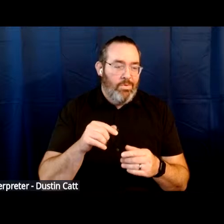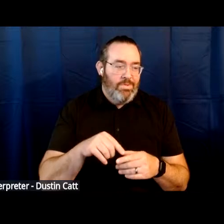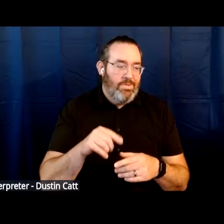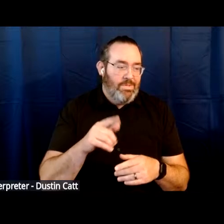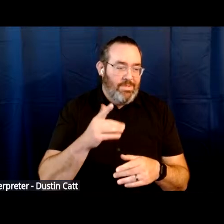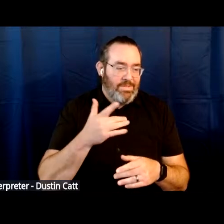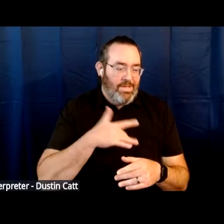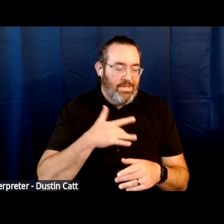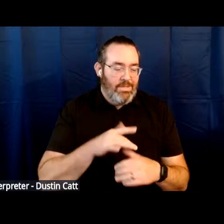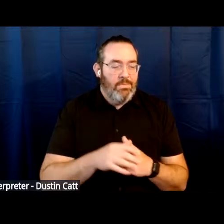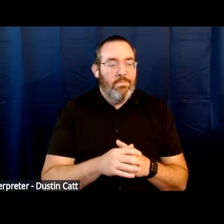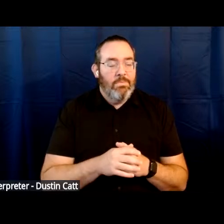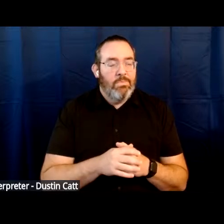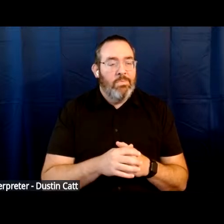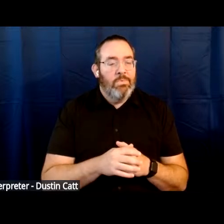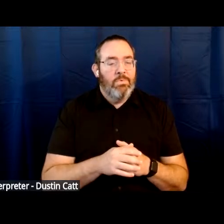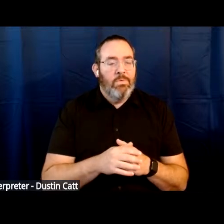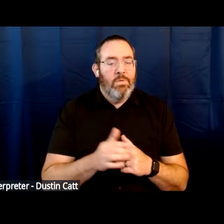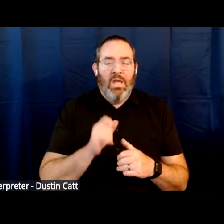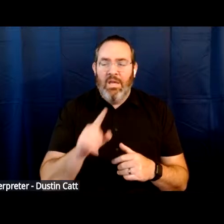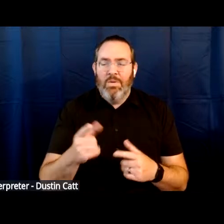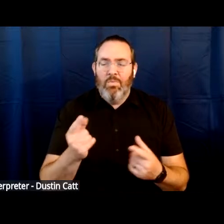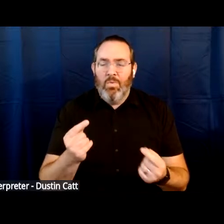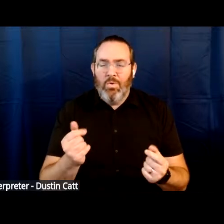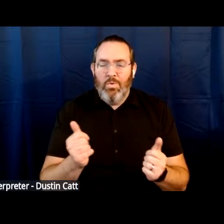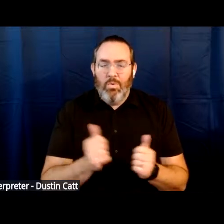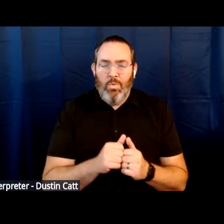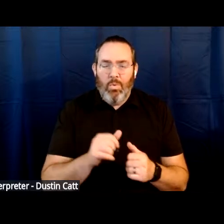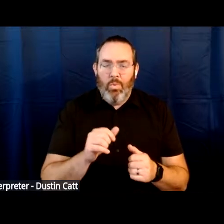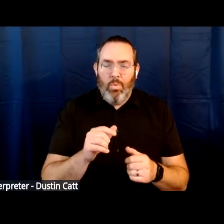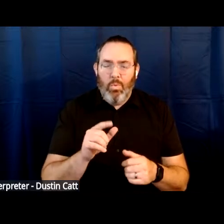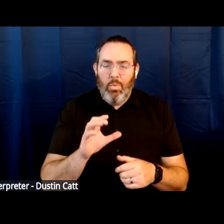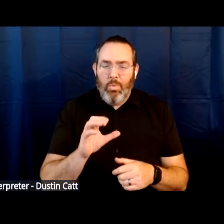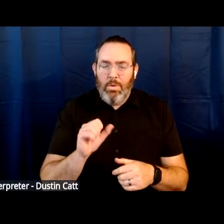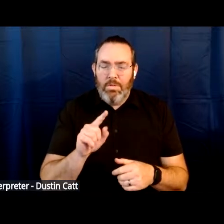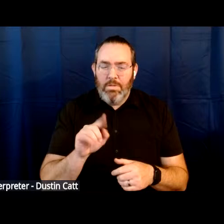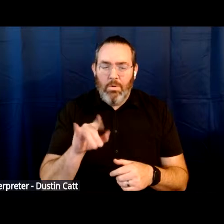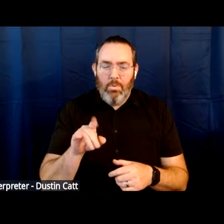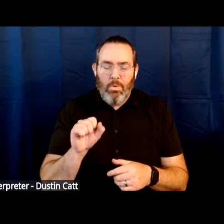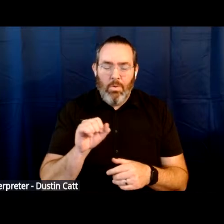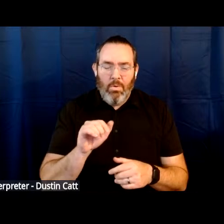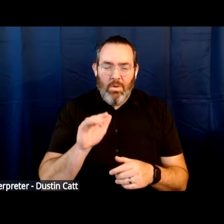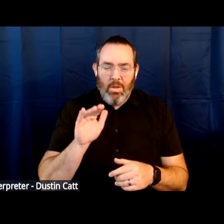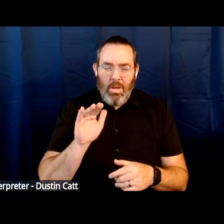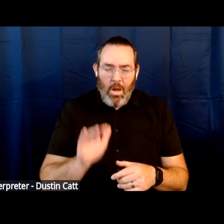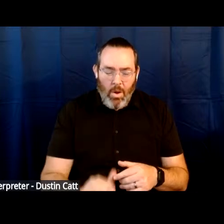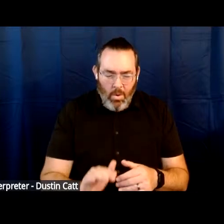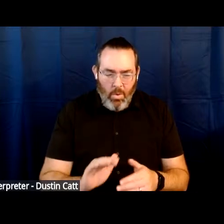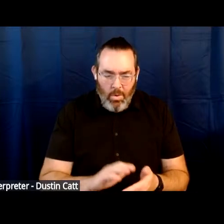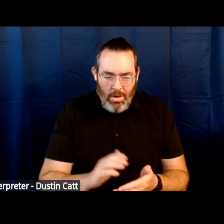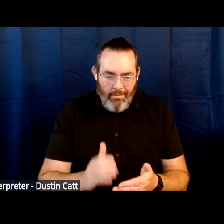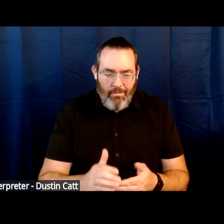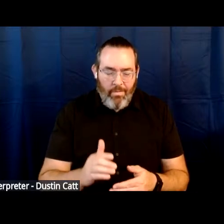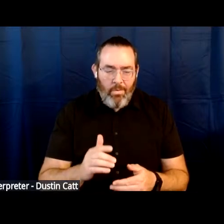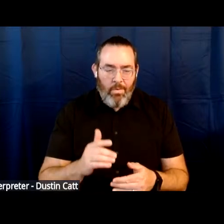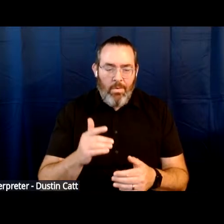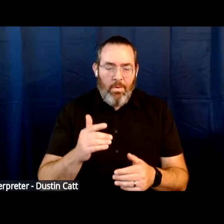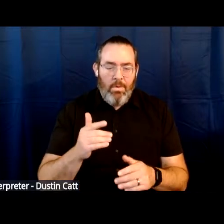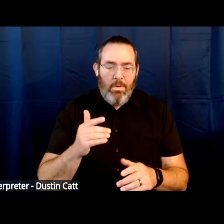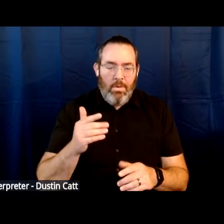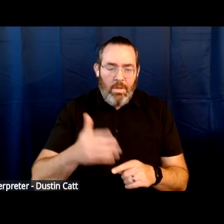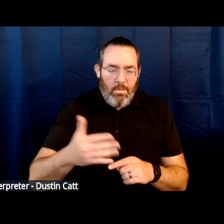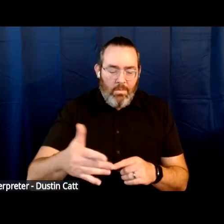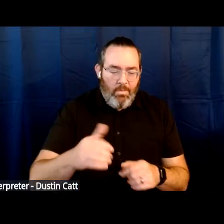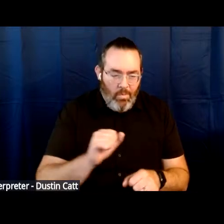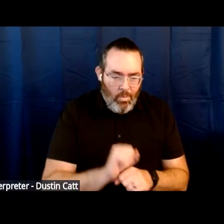at what can you do with corticosteroids at the lowest level. Does intermittent work? Is there something else